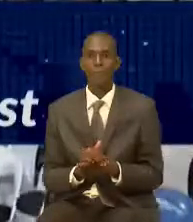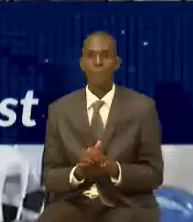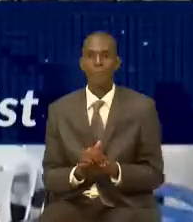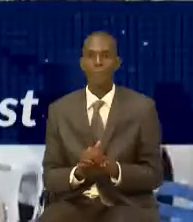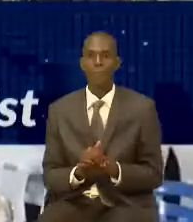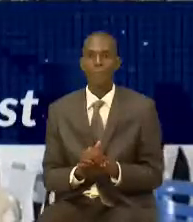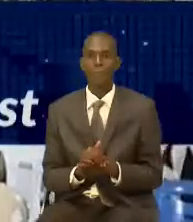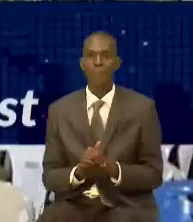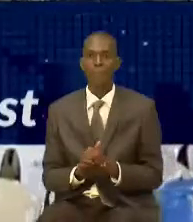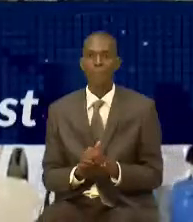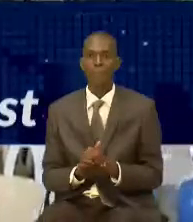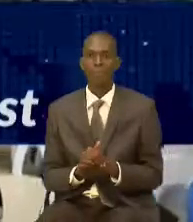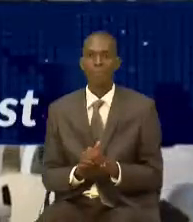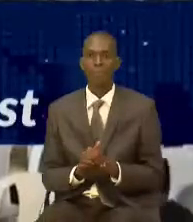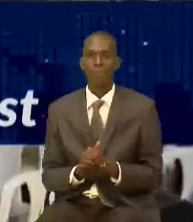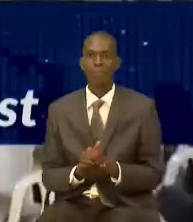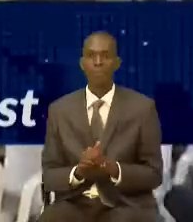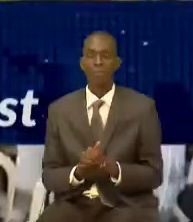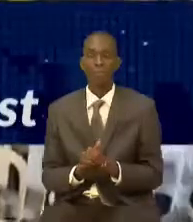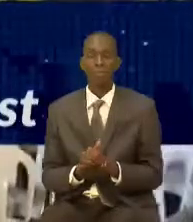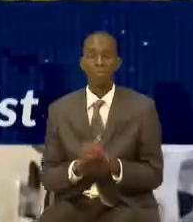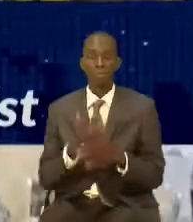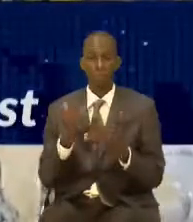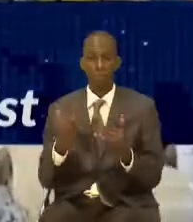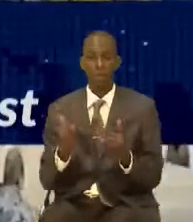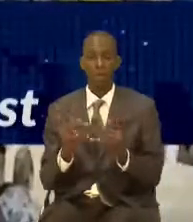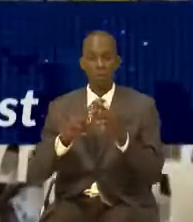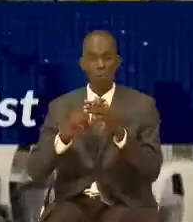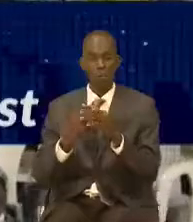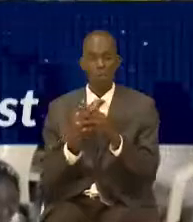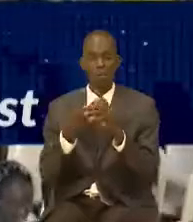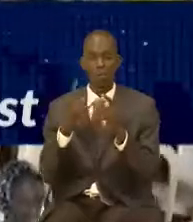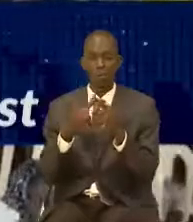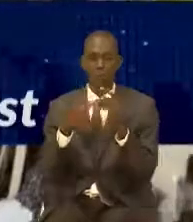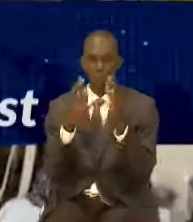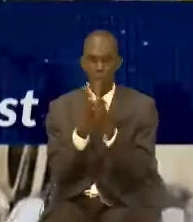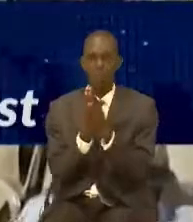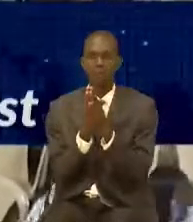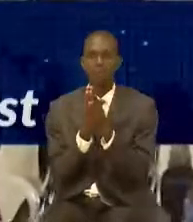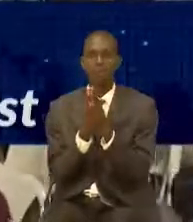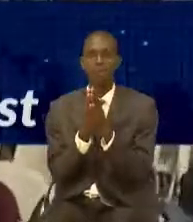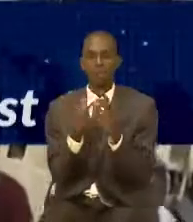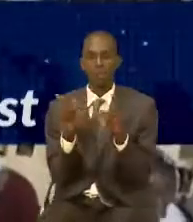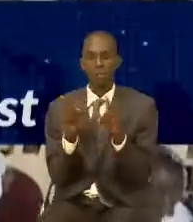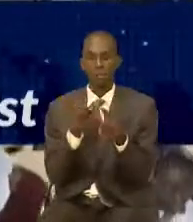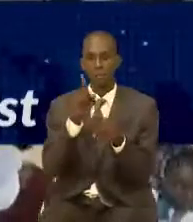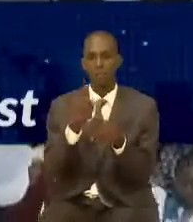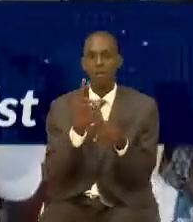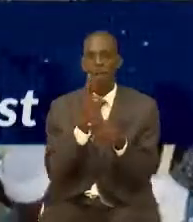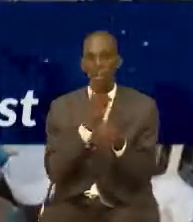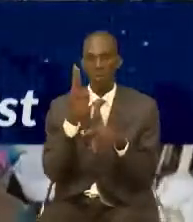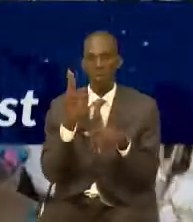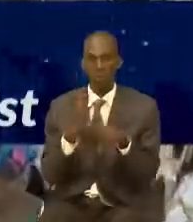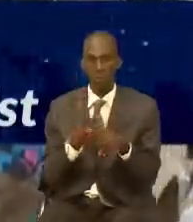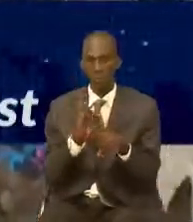Let's all keep on praying. All who are seated, let's keep on praying. And those who are waiting to be attended